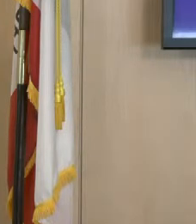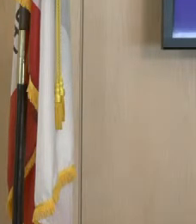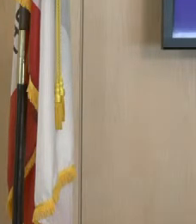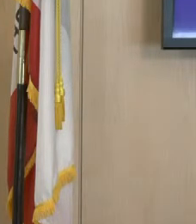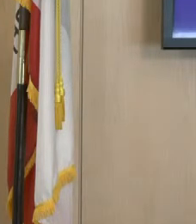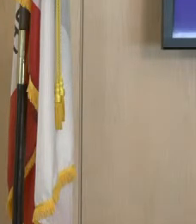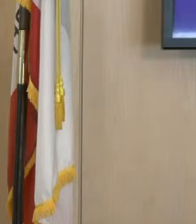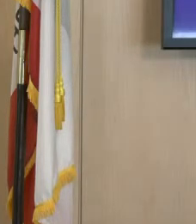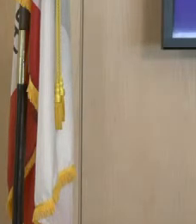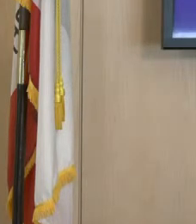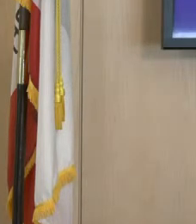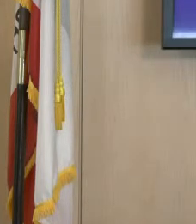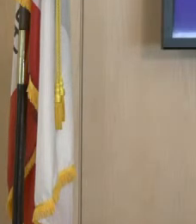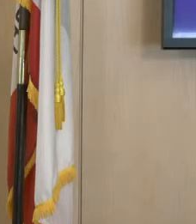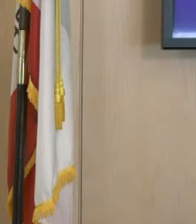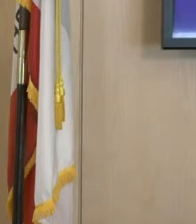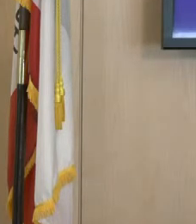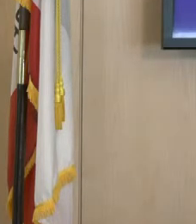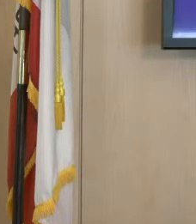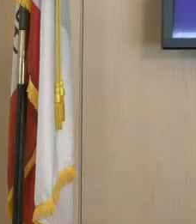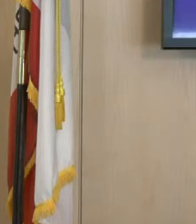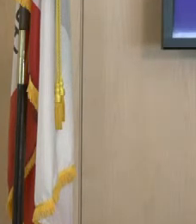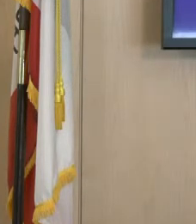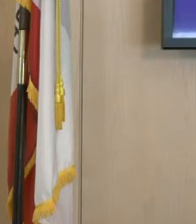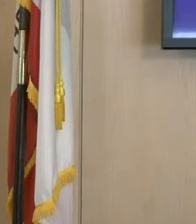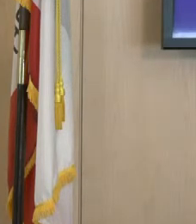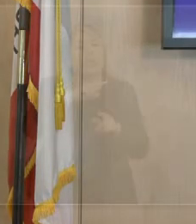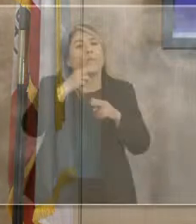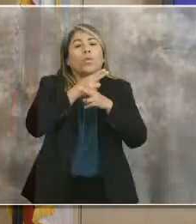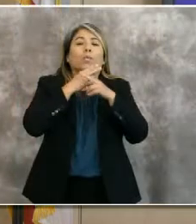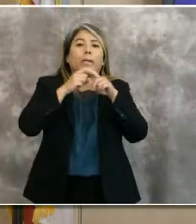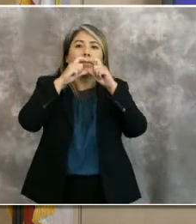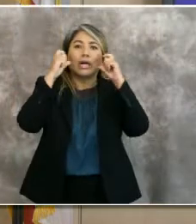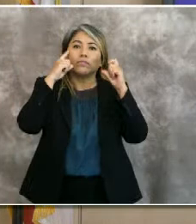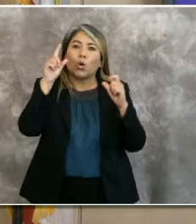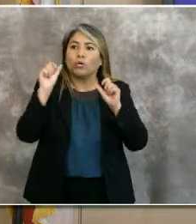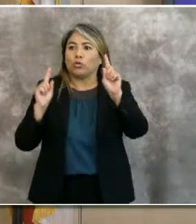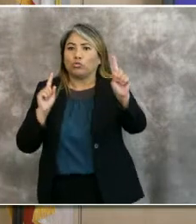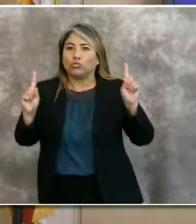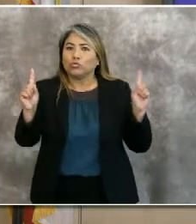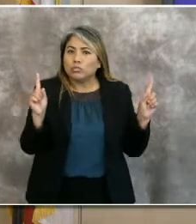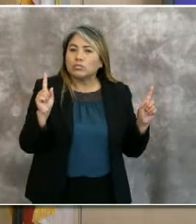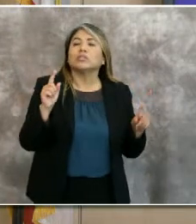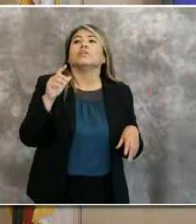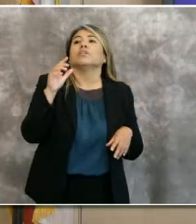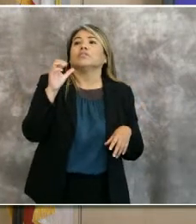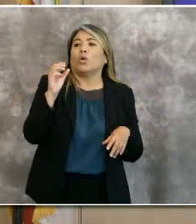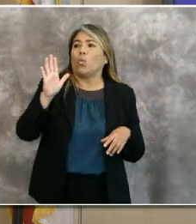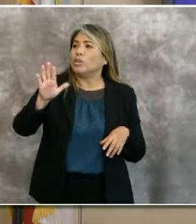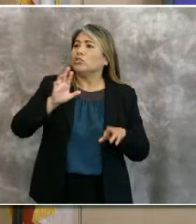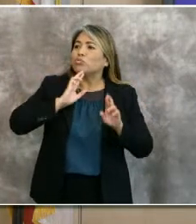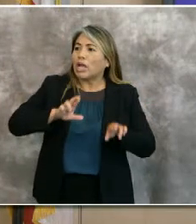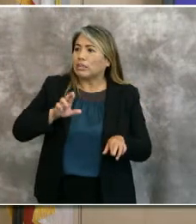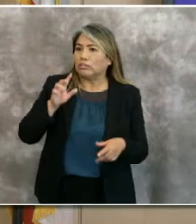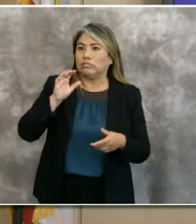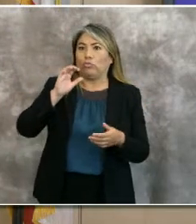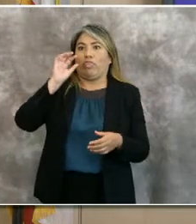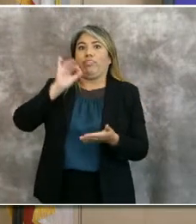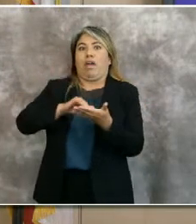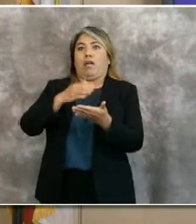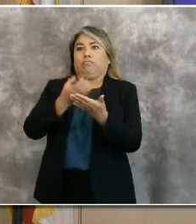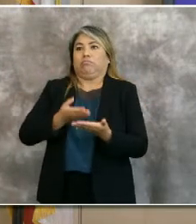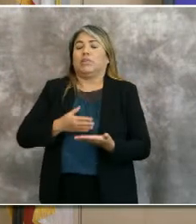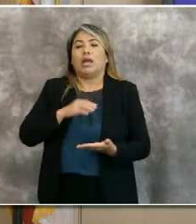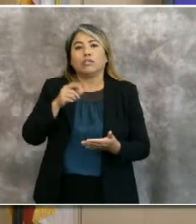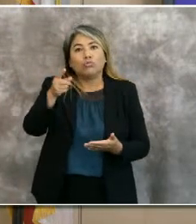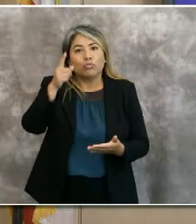people attended. Not very many of them were wearing masks or social distancing. What is your reaction to this? And do you believe there's going to